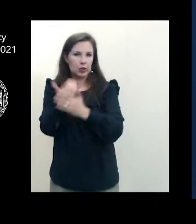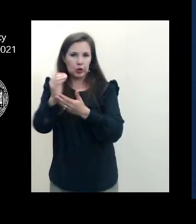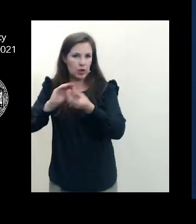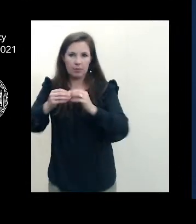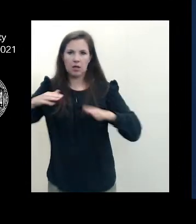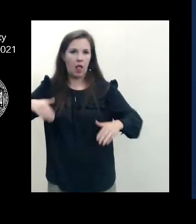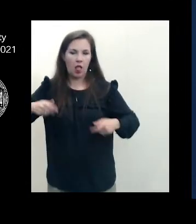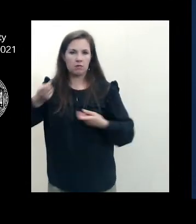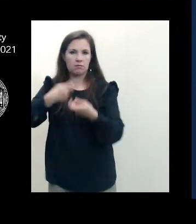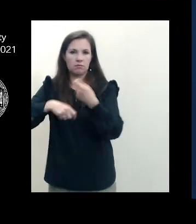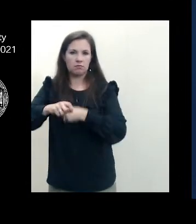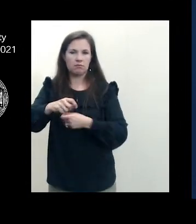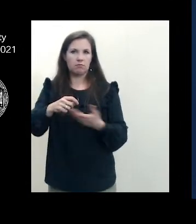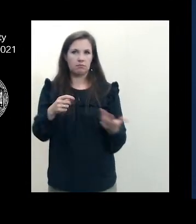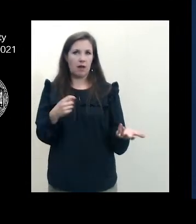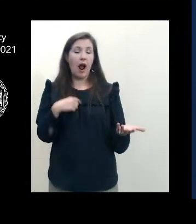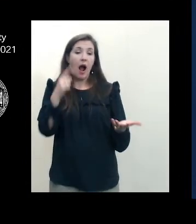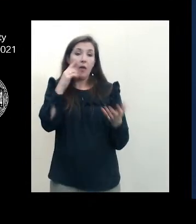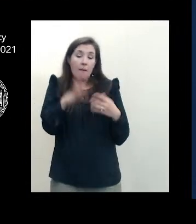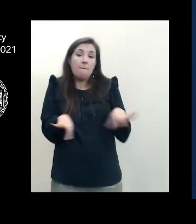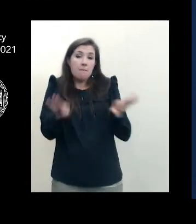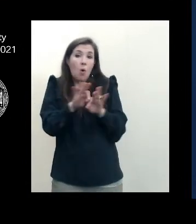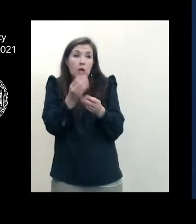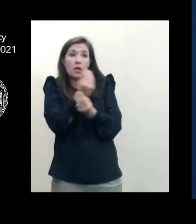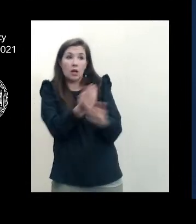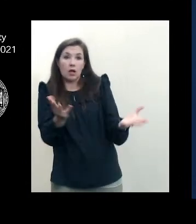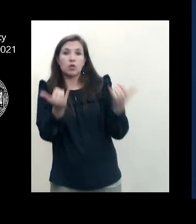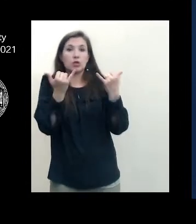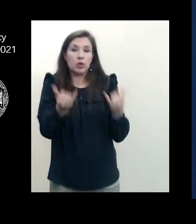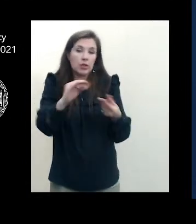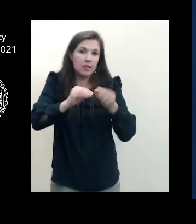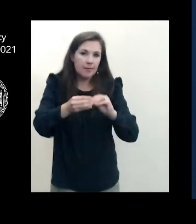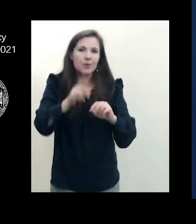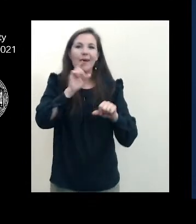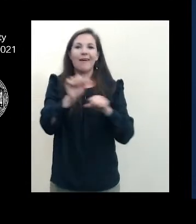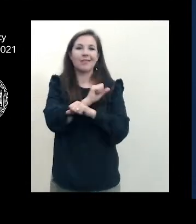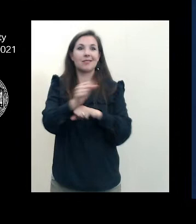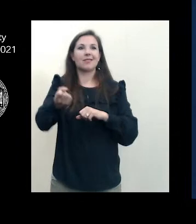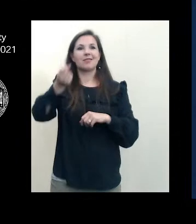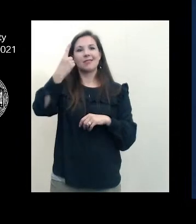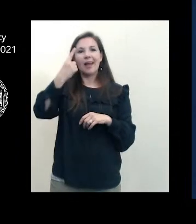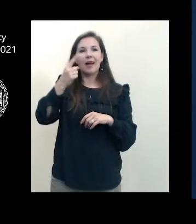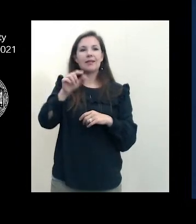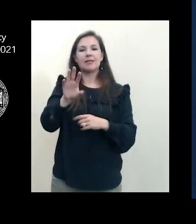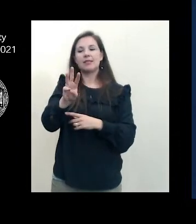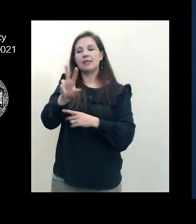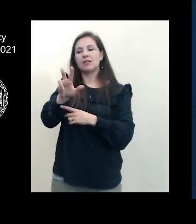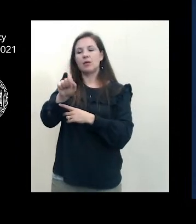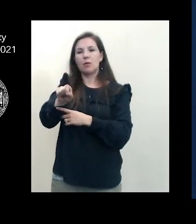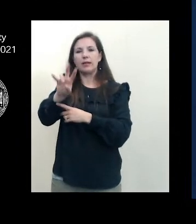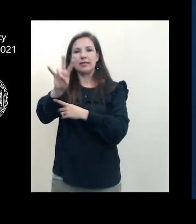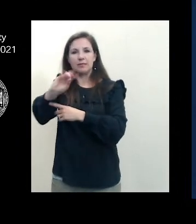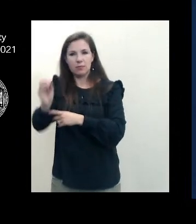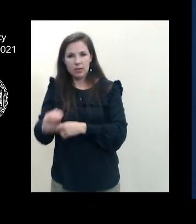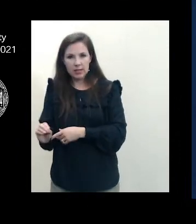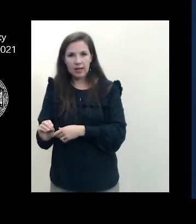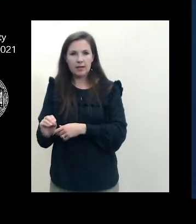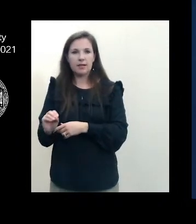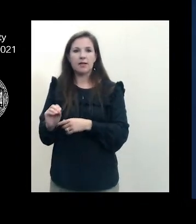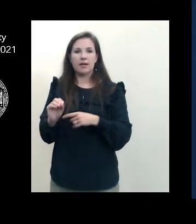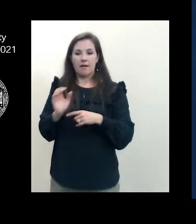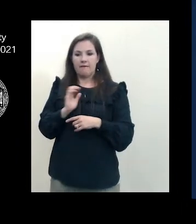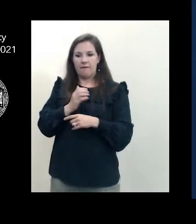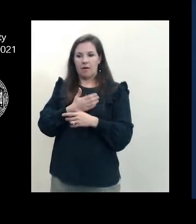current numbers. I thought it was important that we know what the current numbers are so that we actually understand that 63.7% of Erie